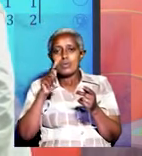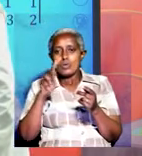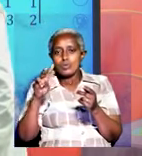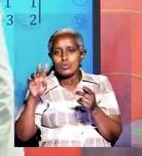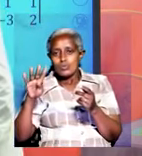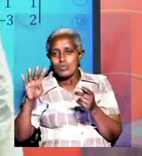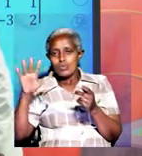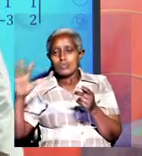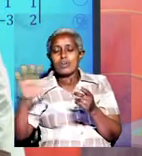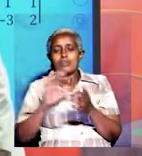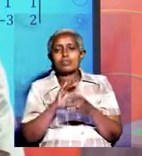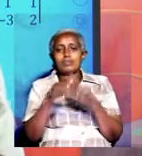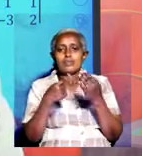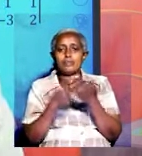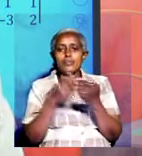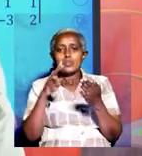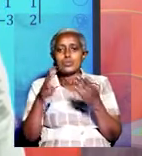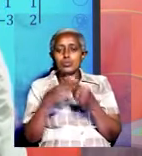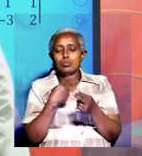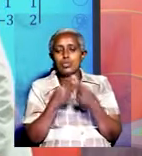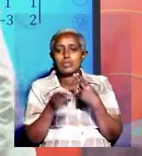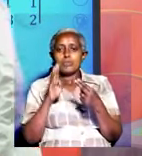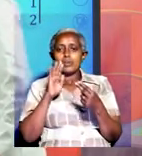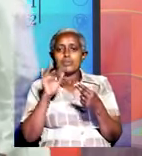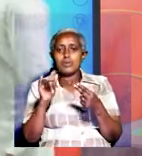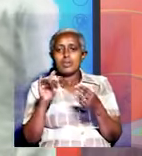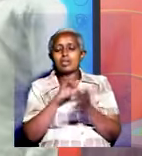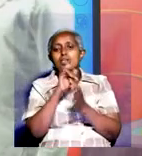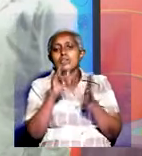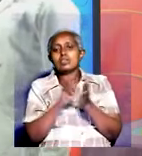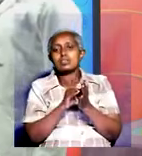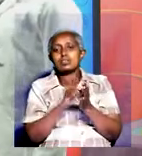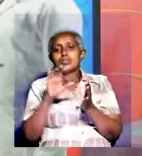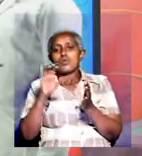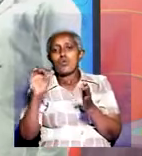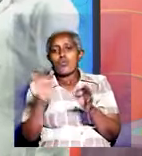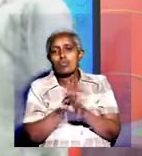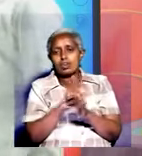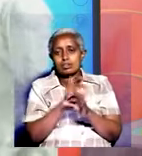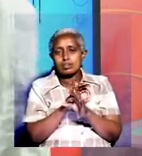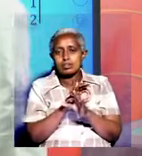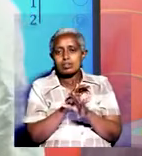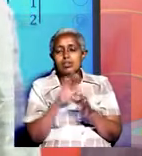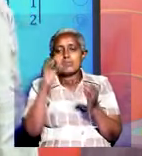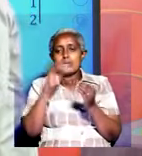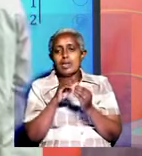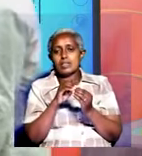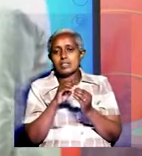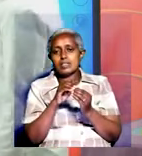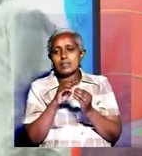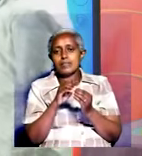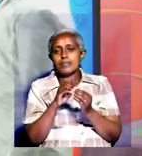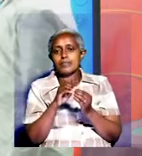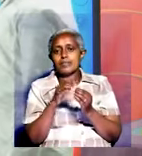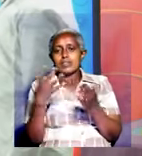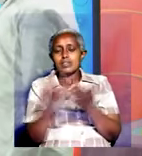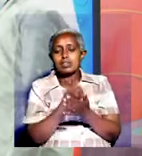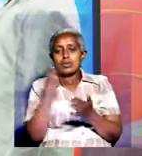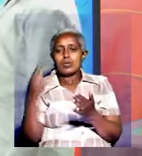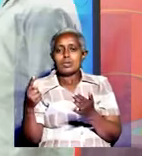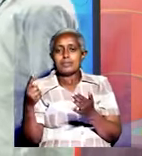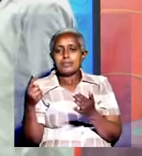4, 5. So 2 is multiplied by, it is cofactor plus, and take